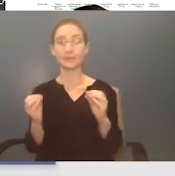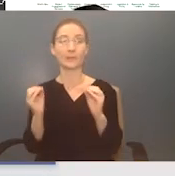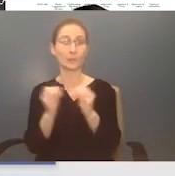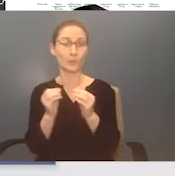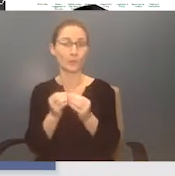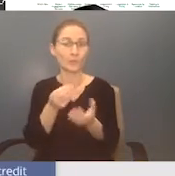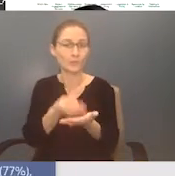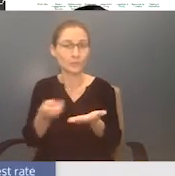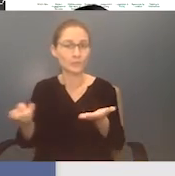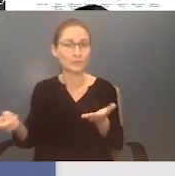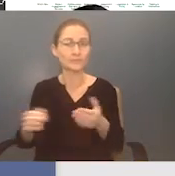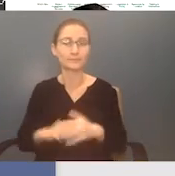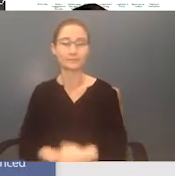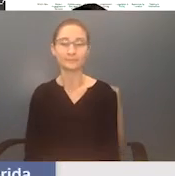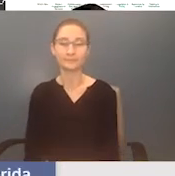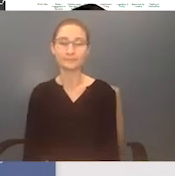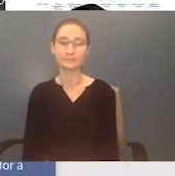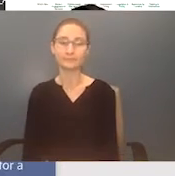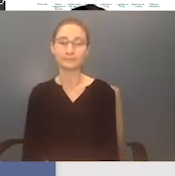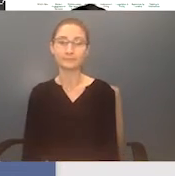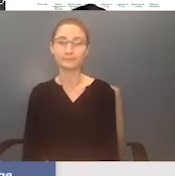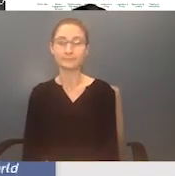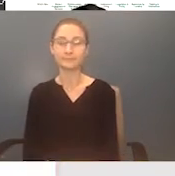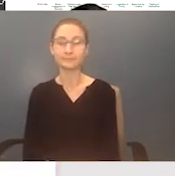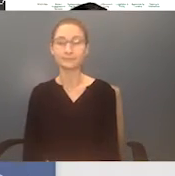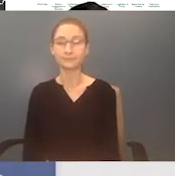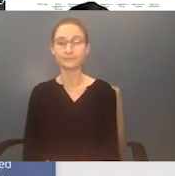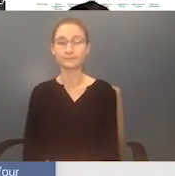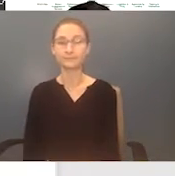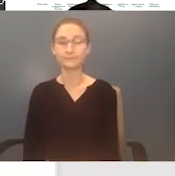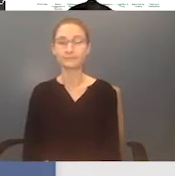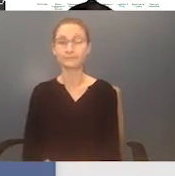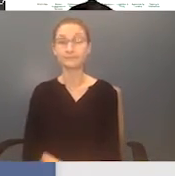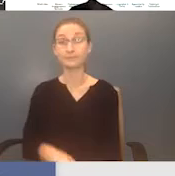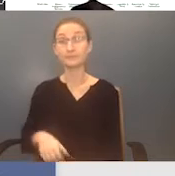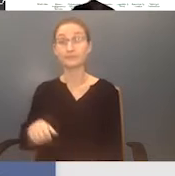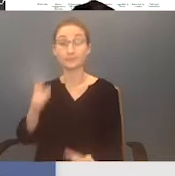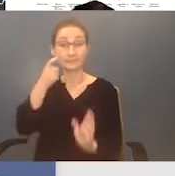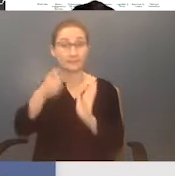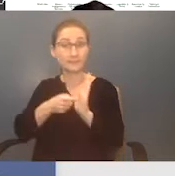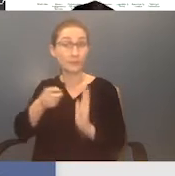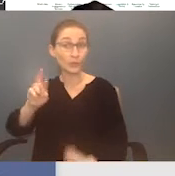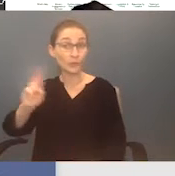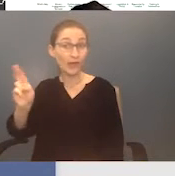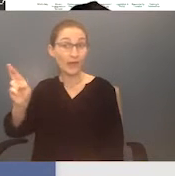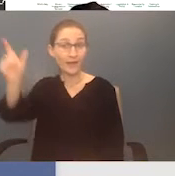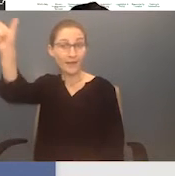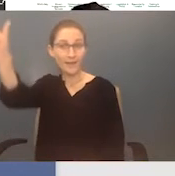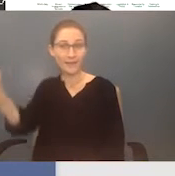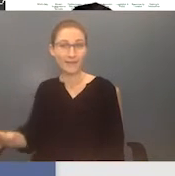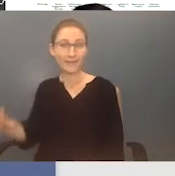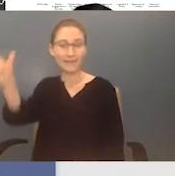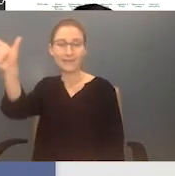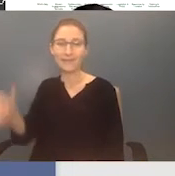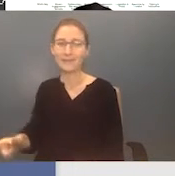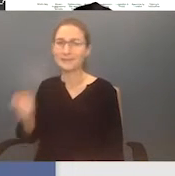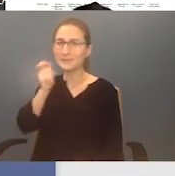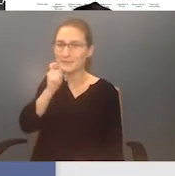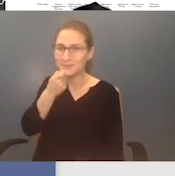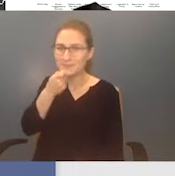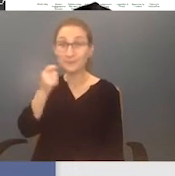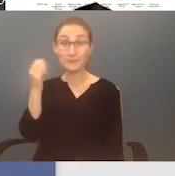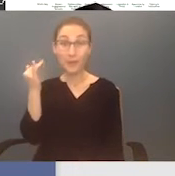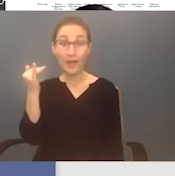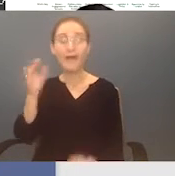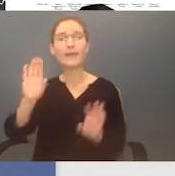of resources to follow up on. Another thing, kind of the right-hand side is really fun because it provides some